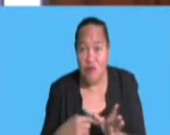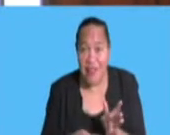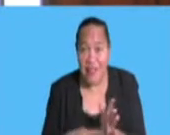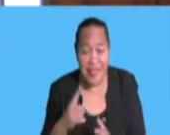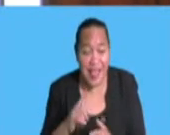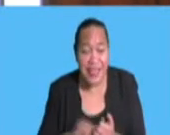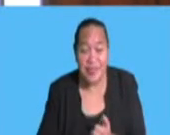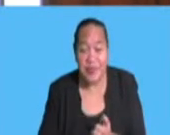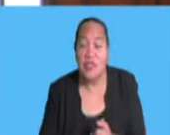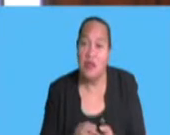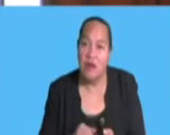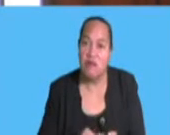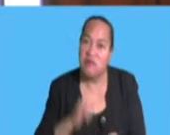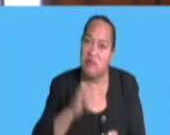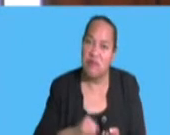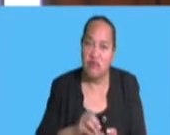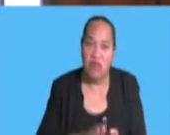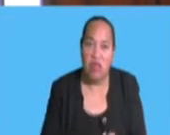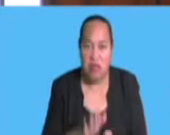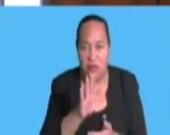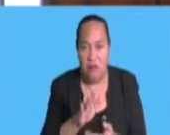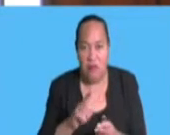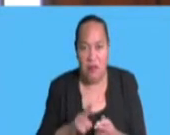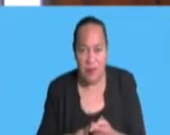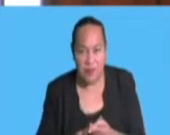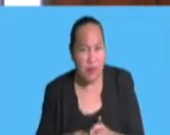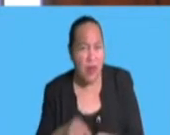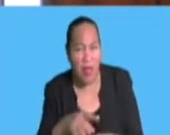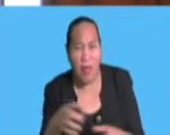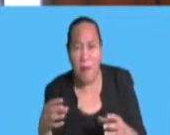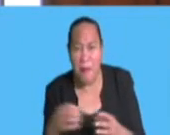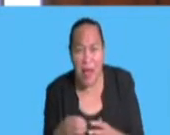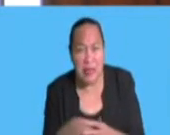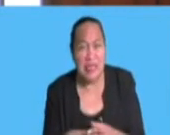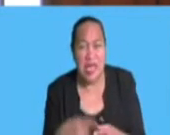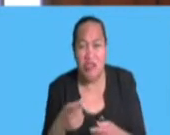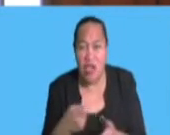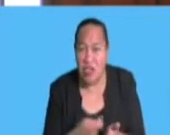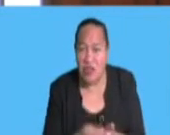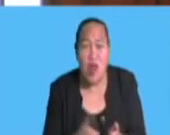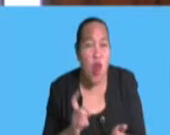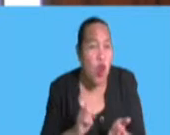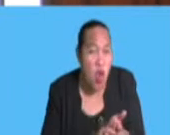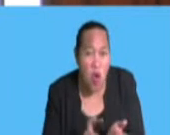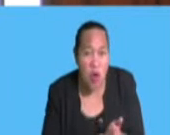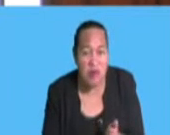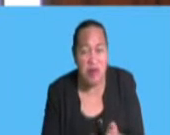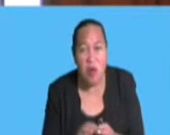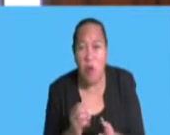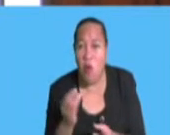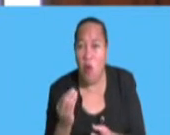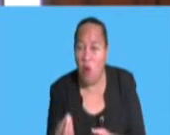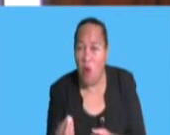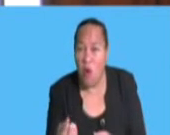Interest rates have gone up, aggressive term deposit drives by the banks to raise cash, loan settlements have been postponed in